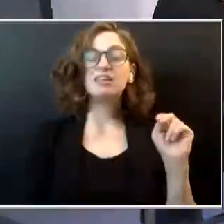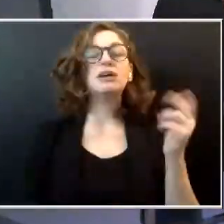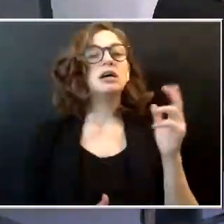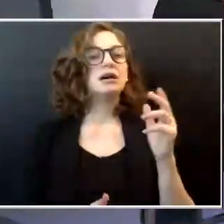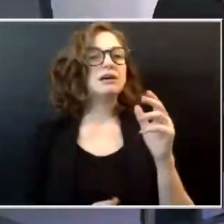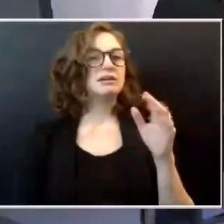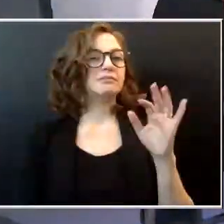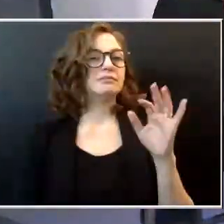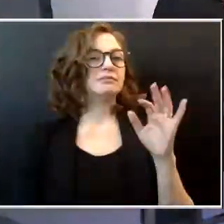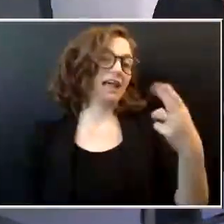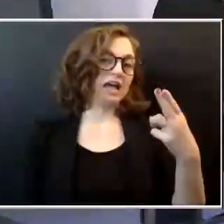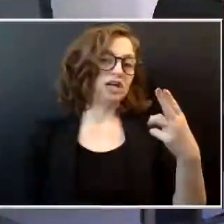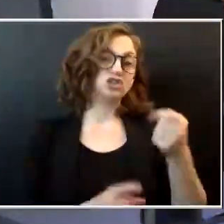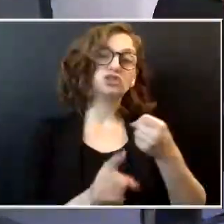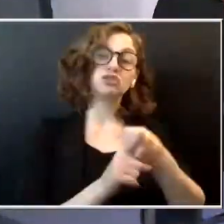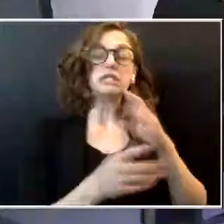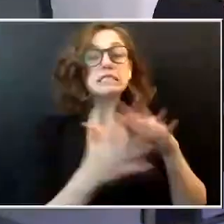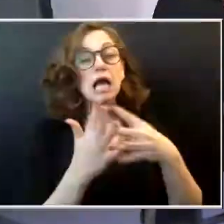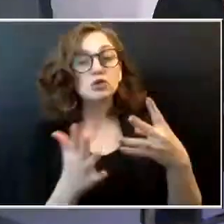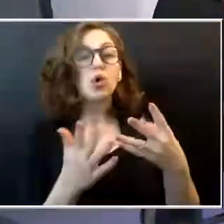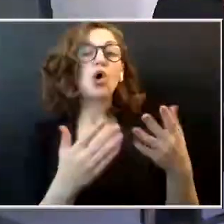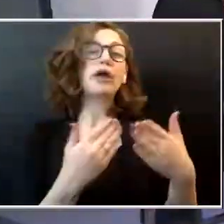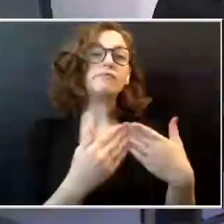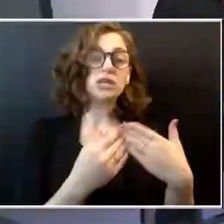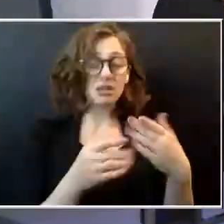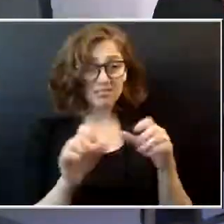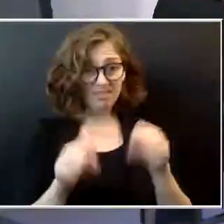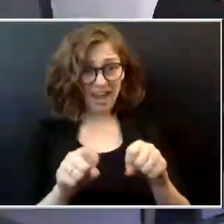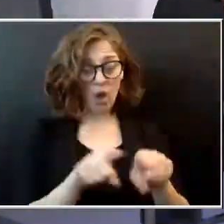less harm and spare tissues from damage,